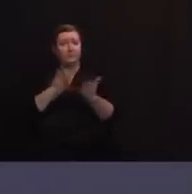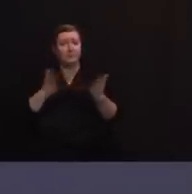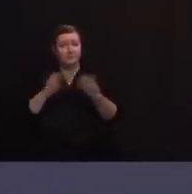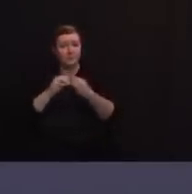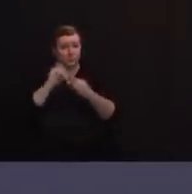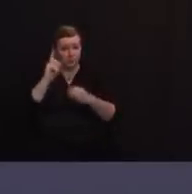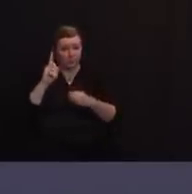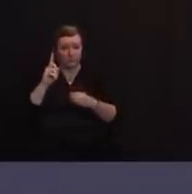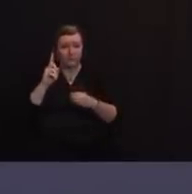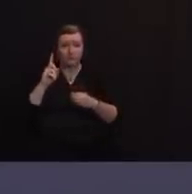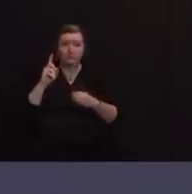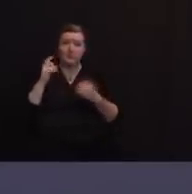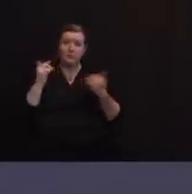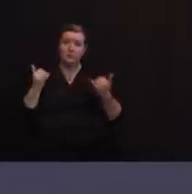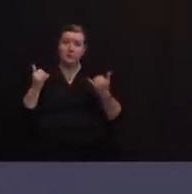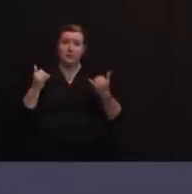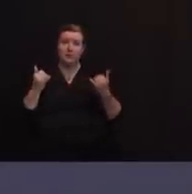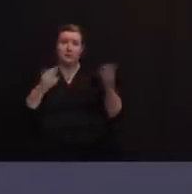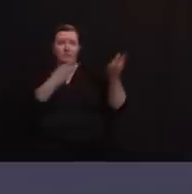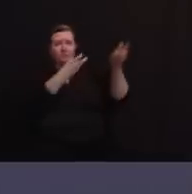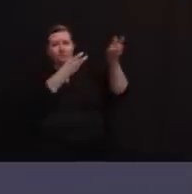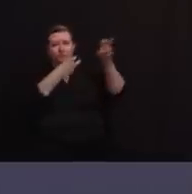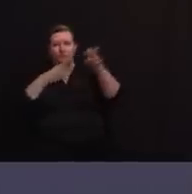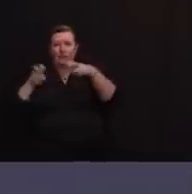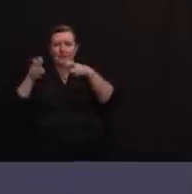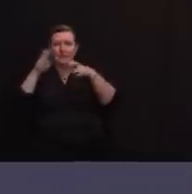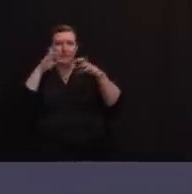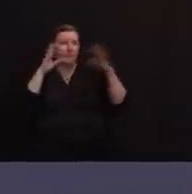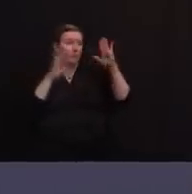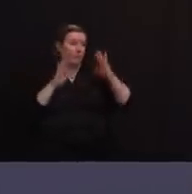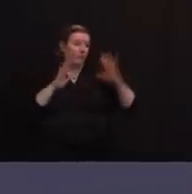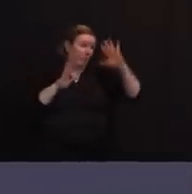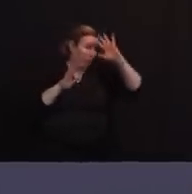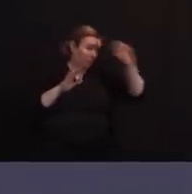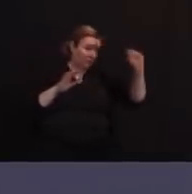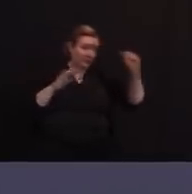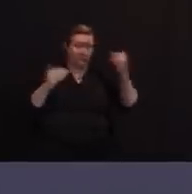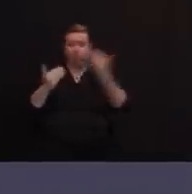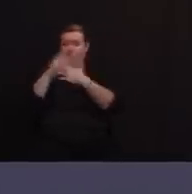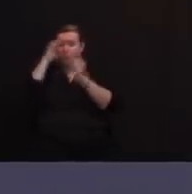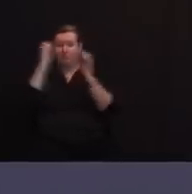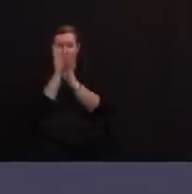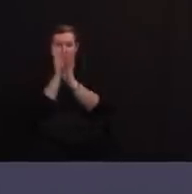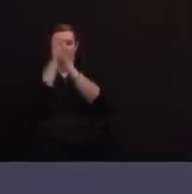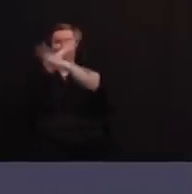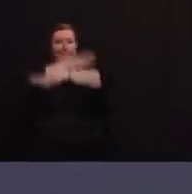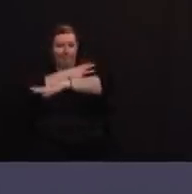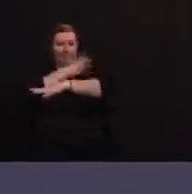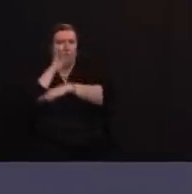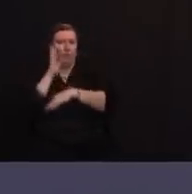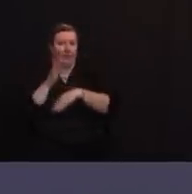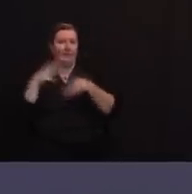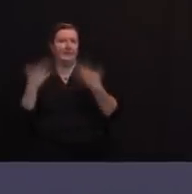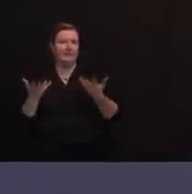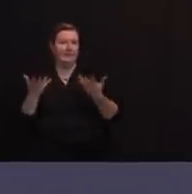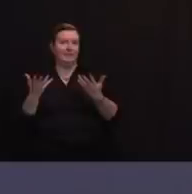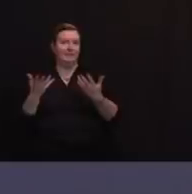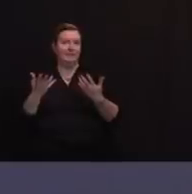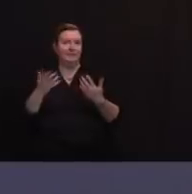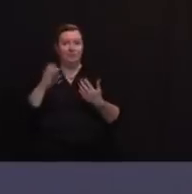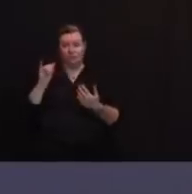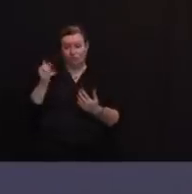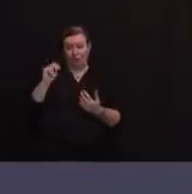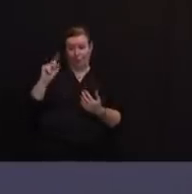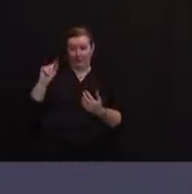one administration to the next 2 weeks from today, and that is not without risk. And I don't think this is, as I mentioned